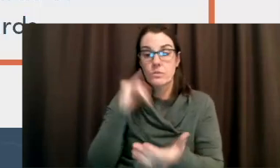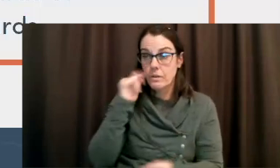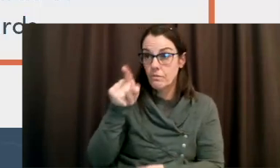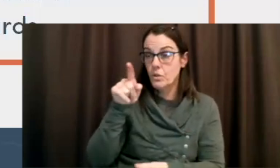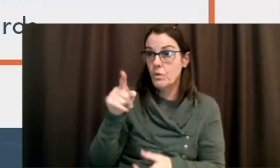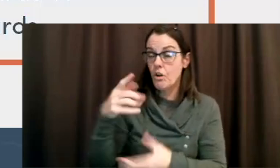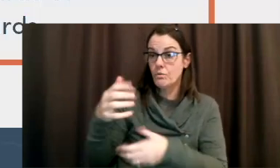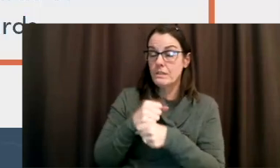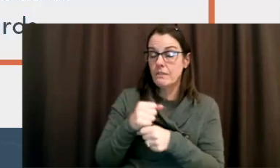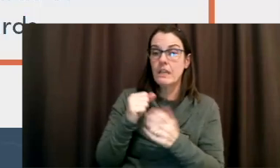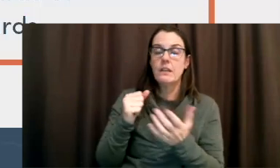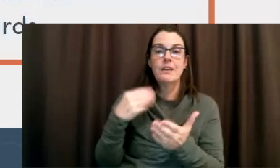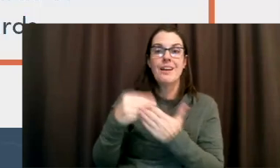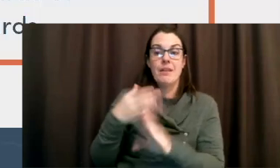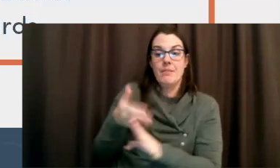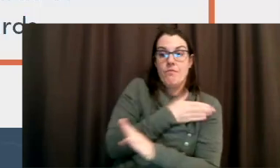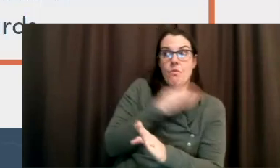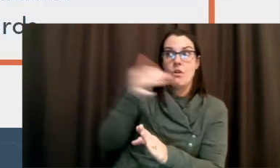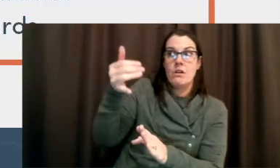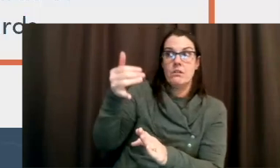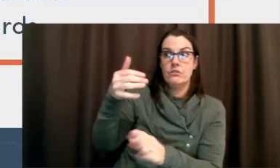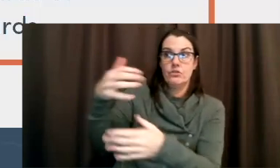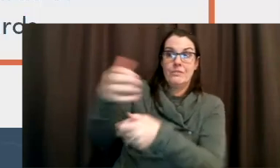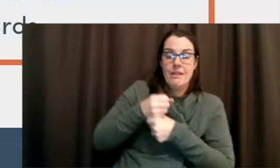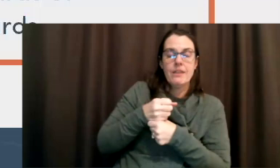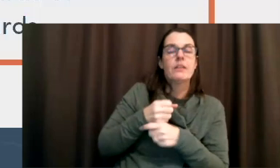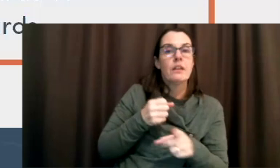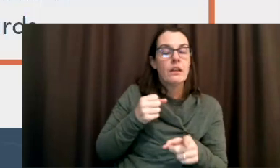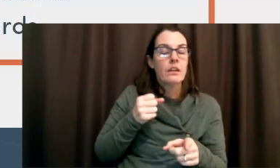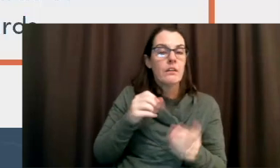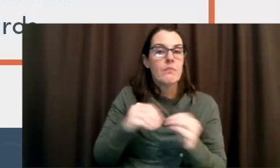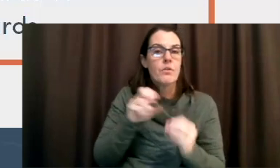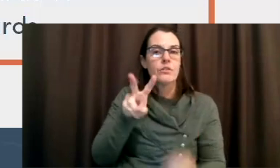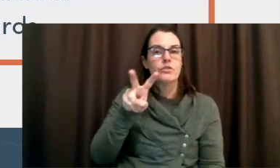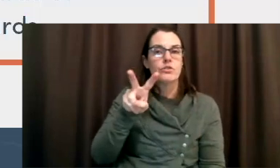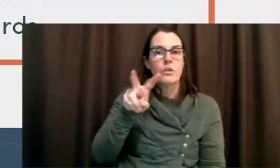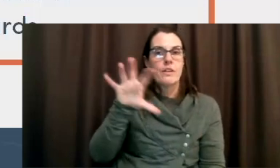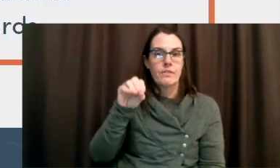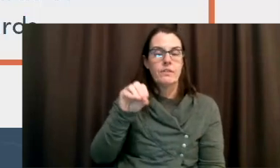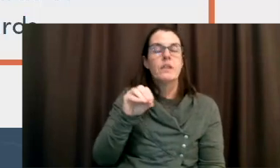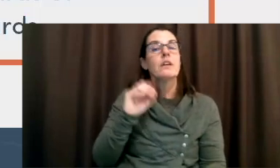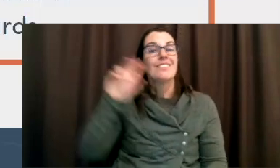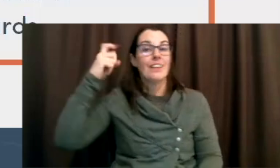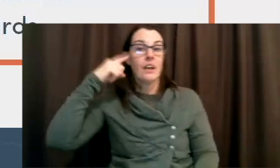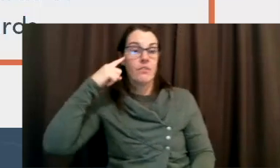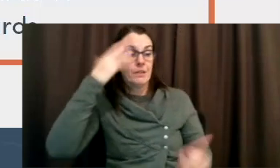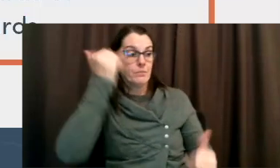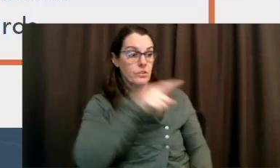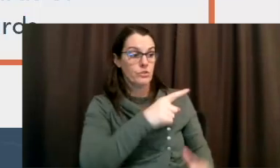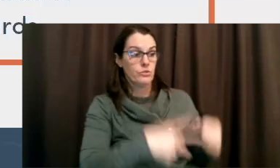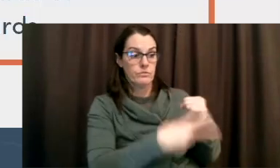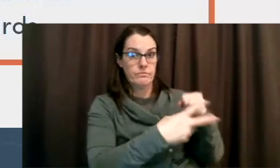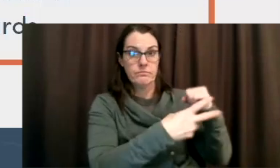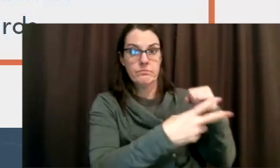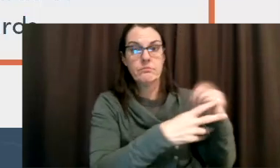than $250,000, the federal government expects you to store that in a reasonably interest-bearing